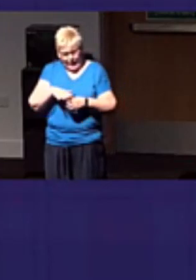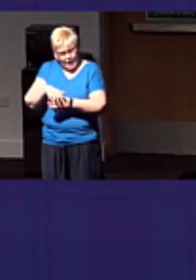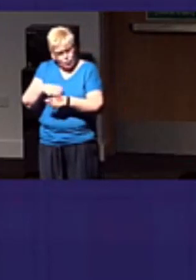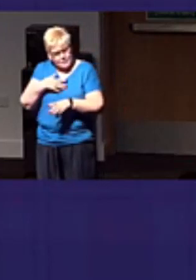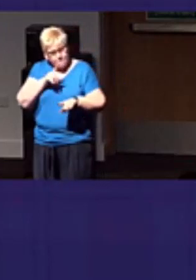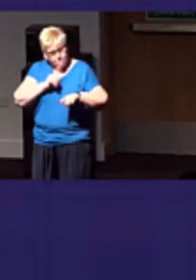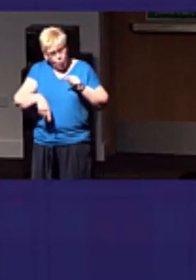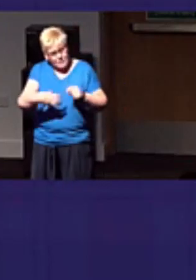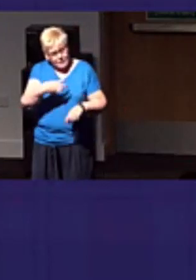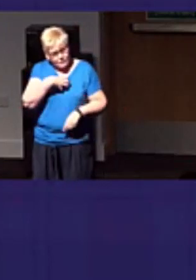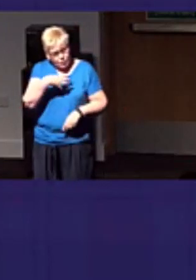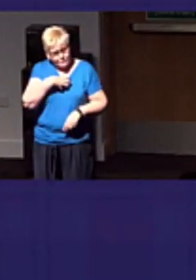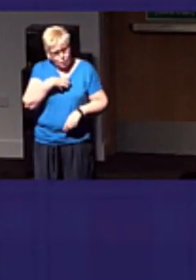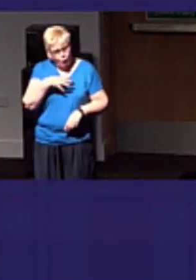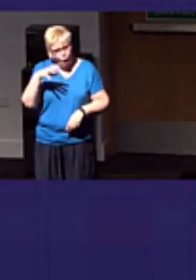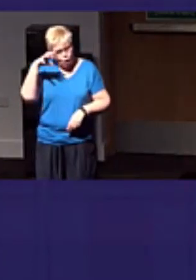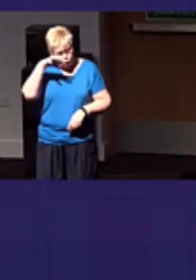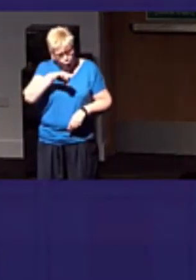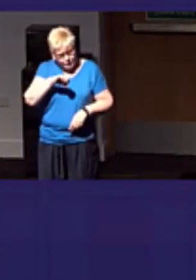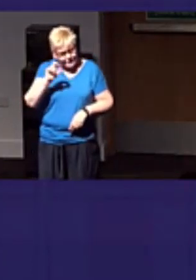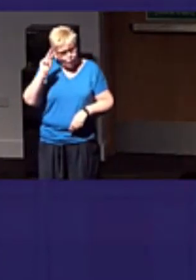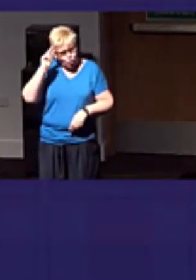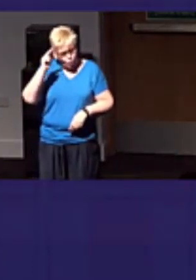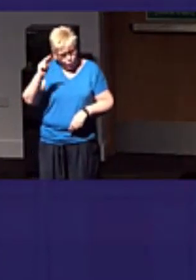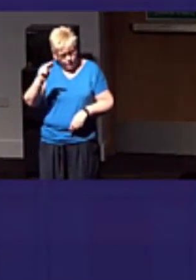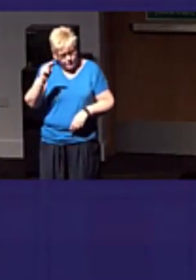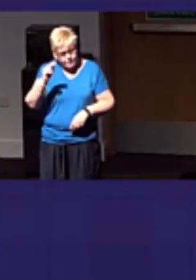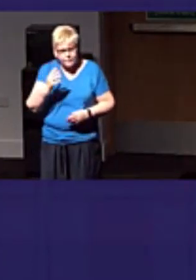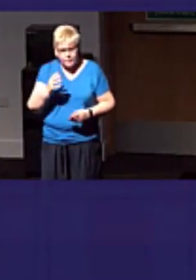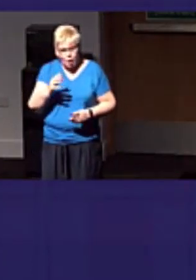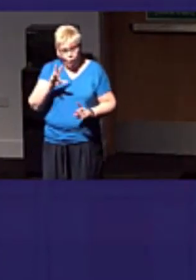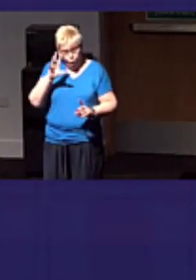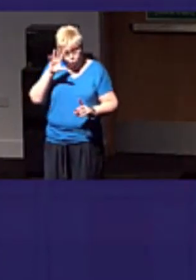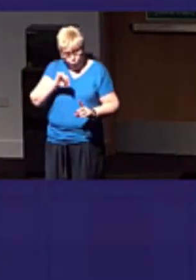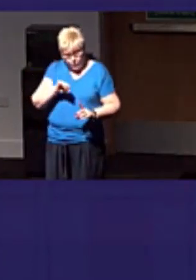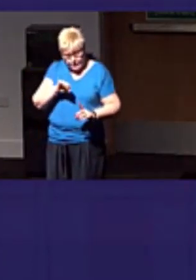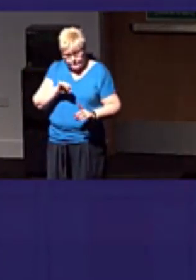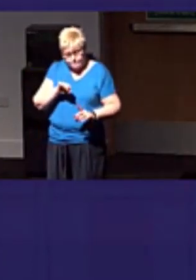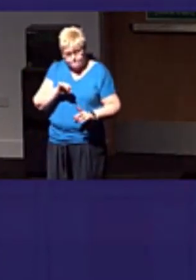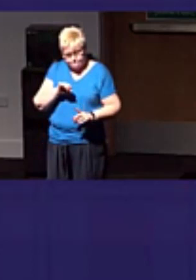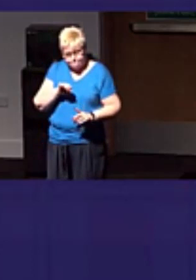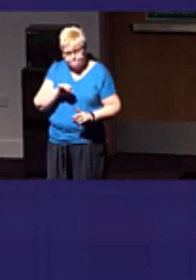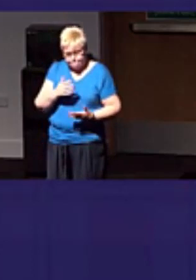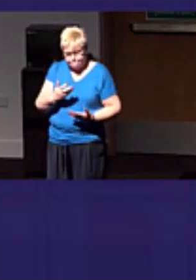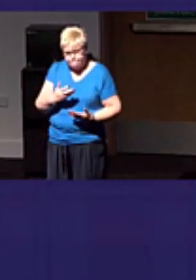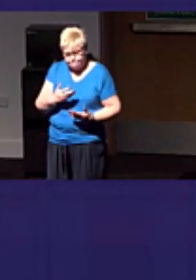afraid of are cognitive and neural. Cognitive, neurodiversity.